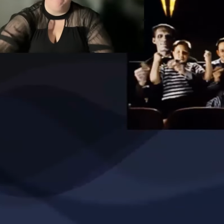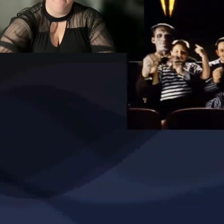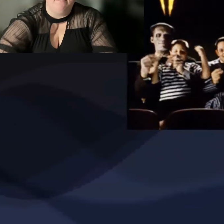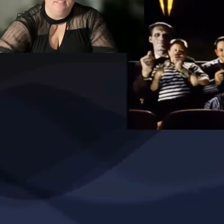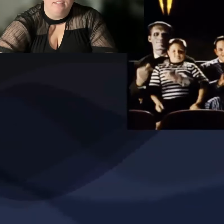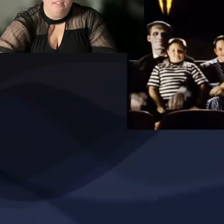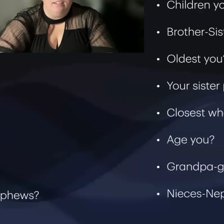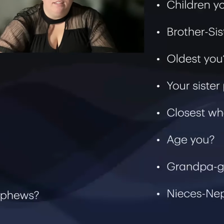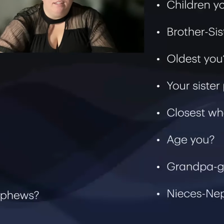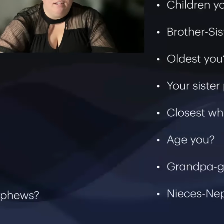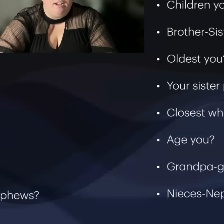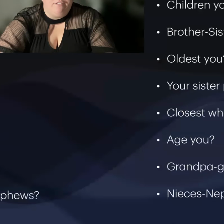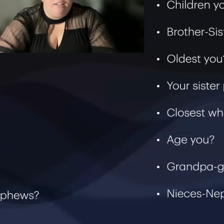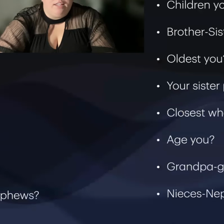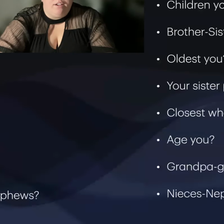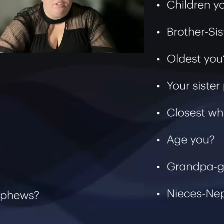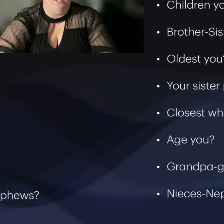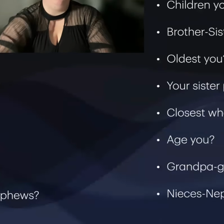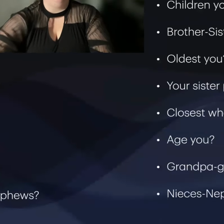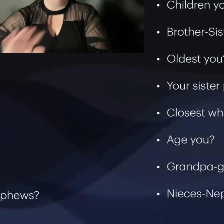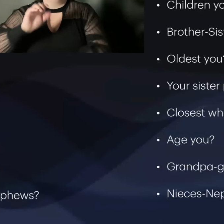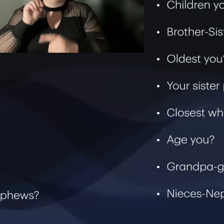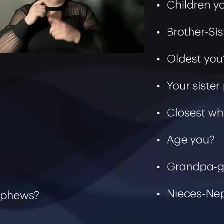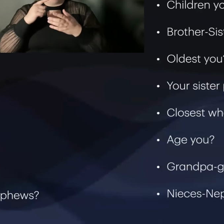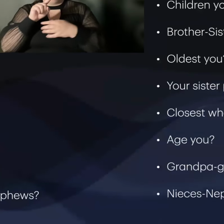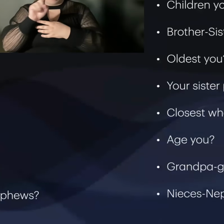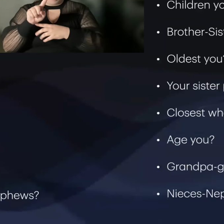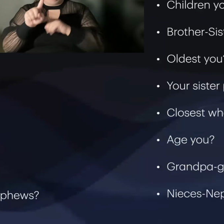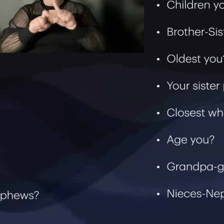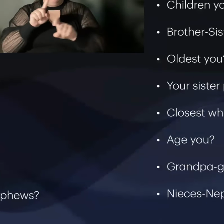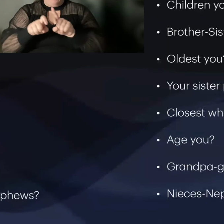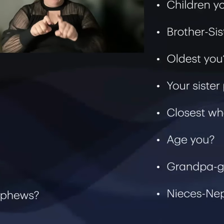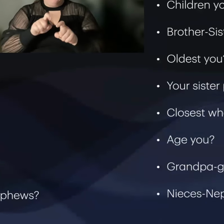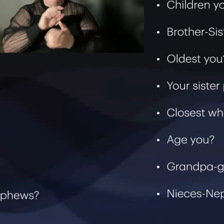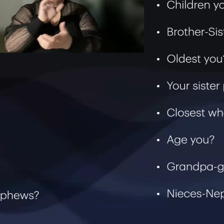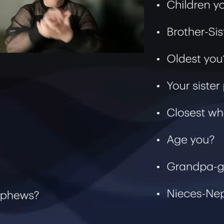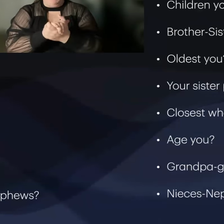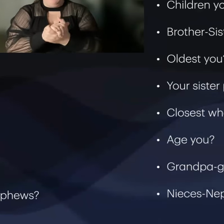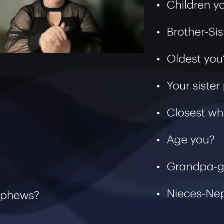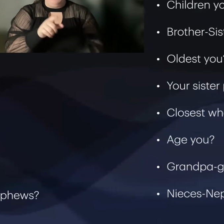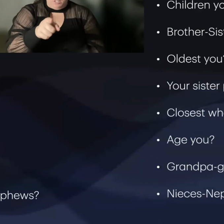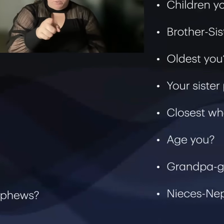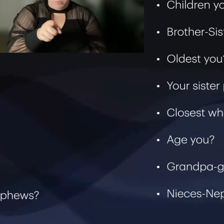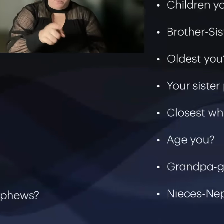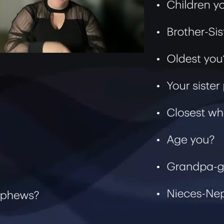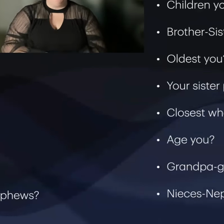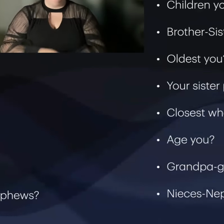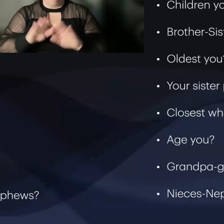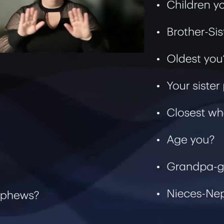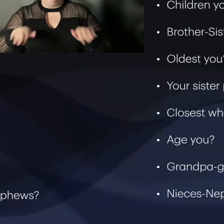Cool. All right, finally on to more questions to ask. Married